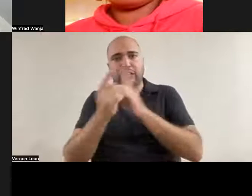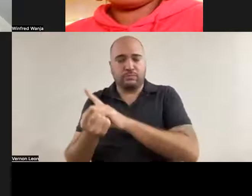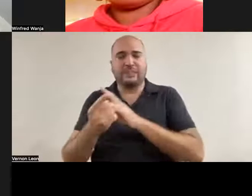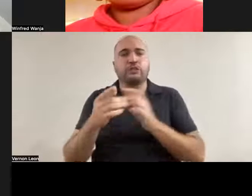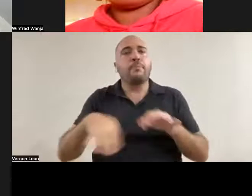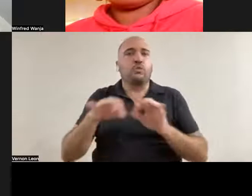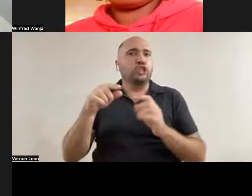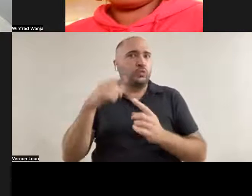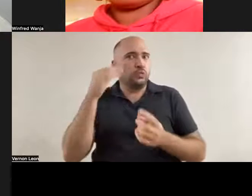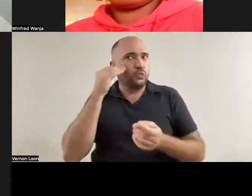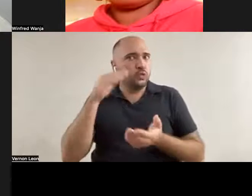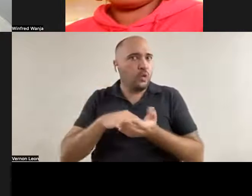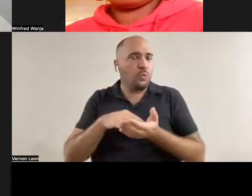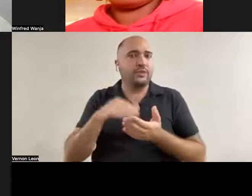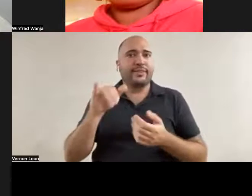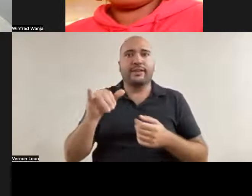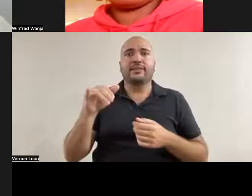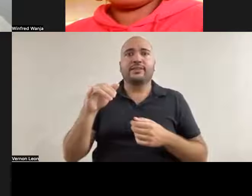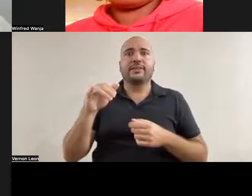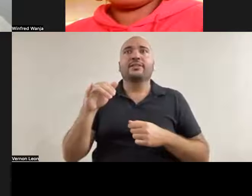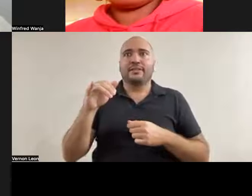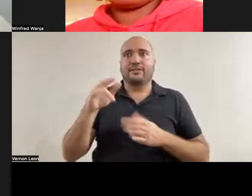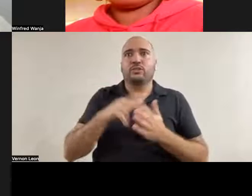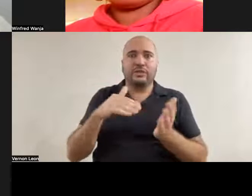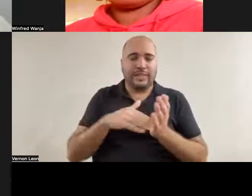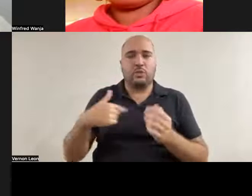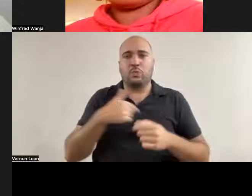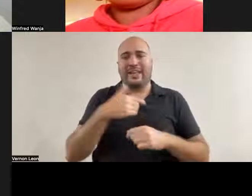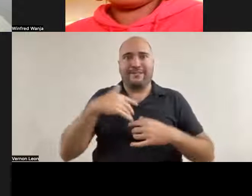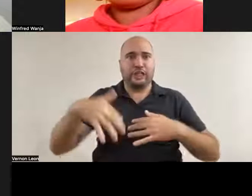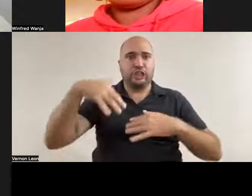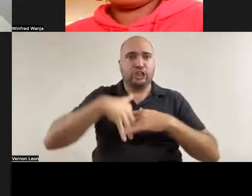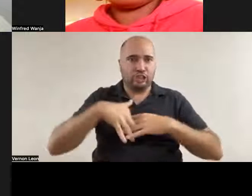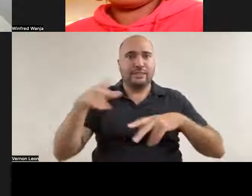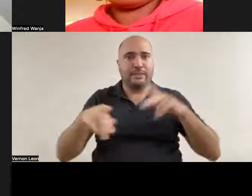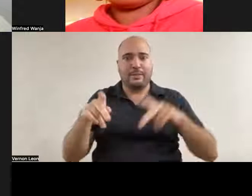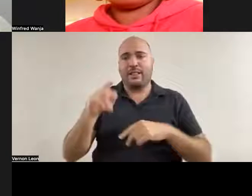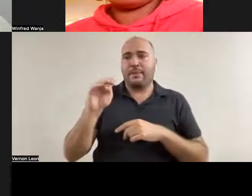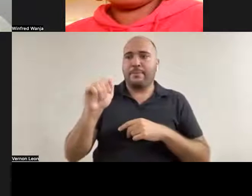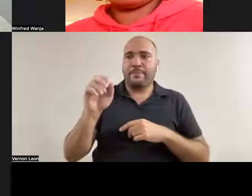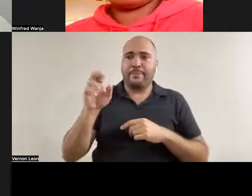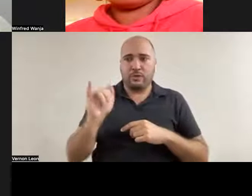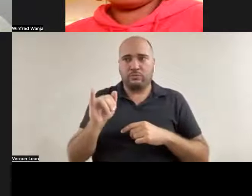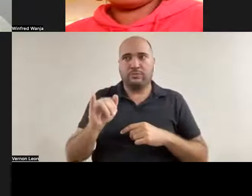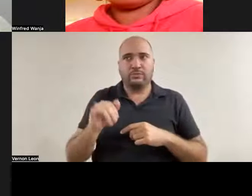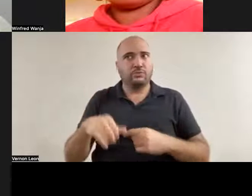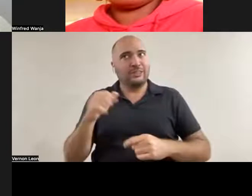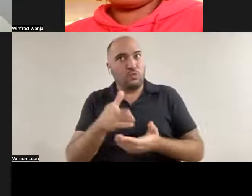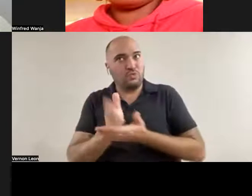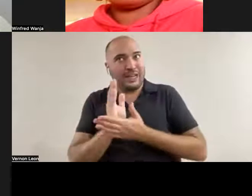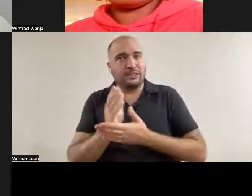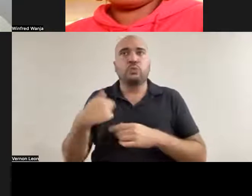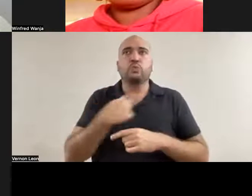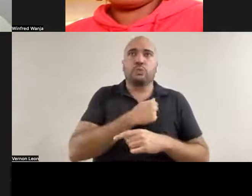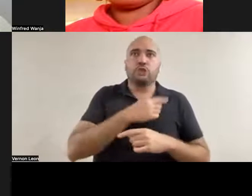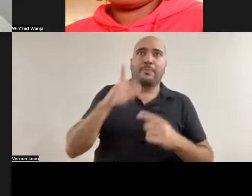we have Indigenous people, Maori, and so yeah, you're right. When we talk about advocacy, we often